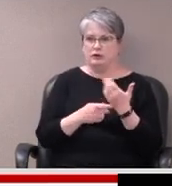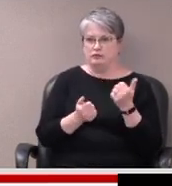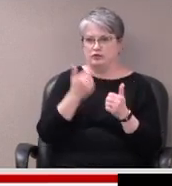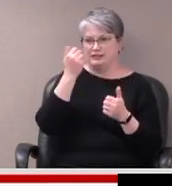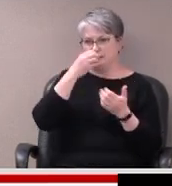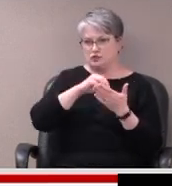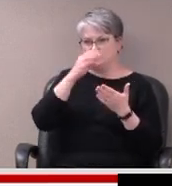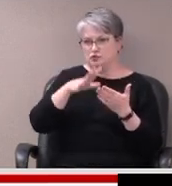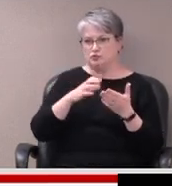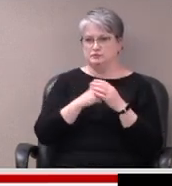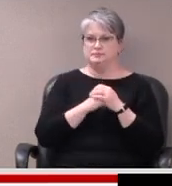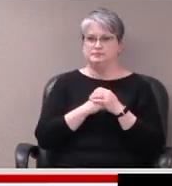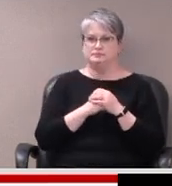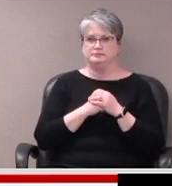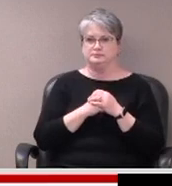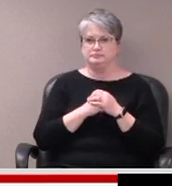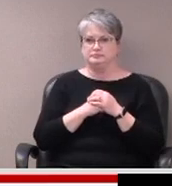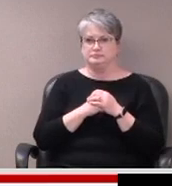base.